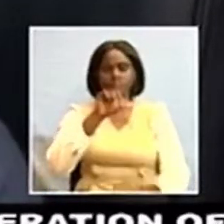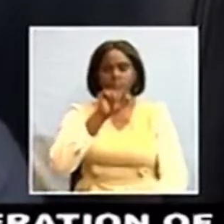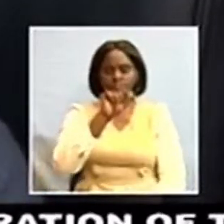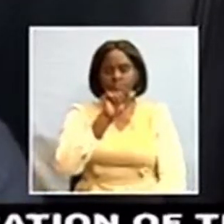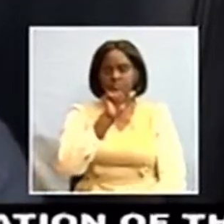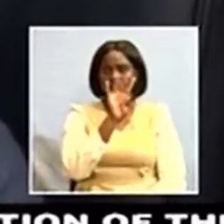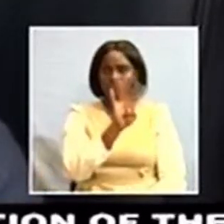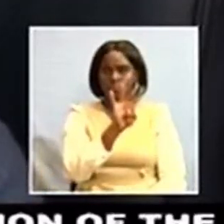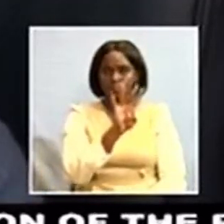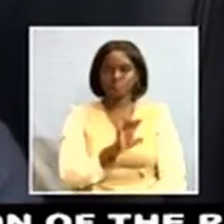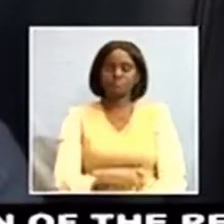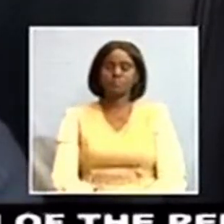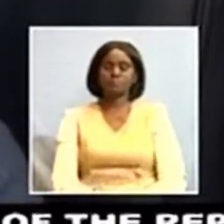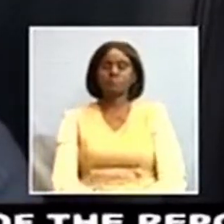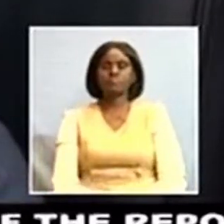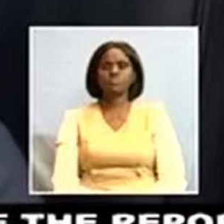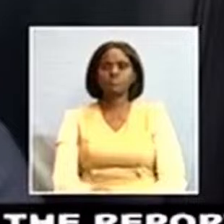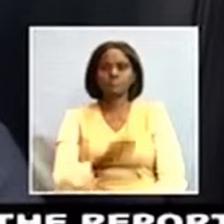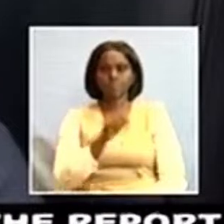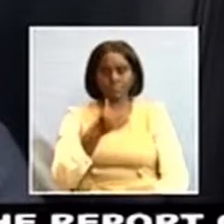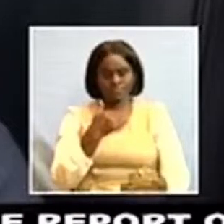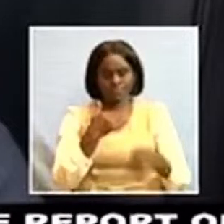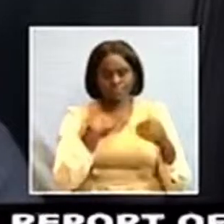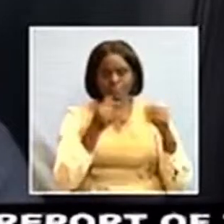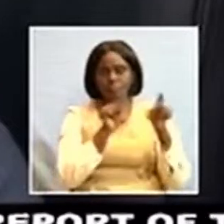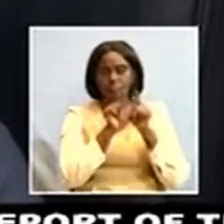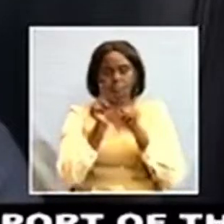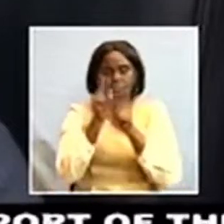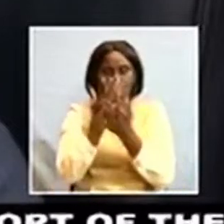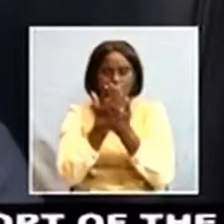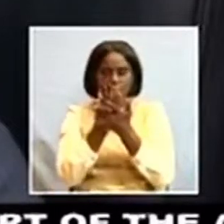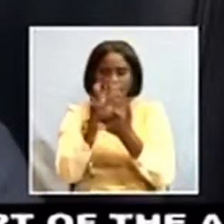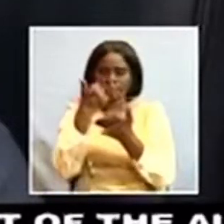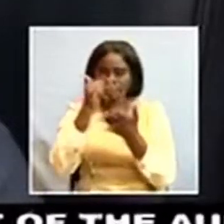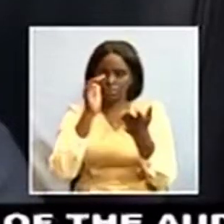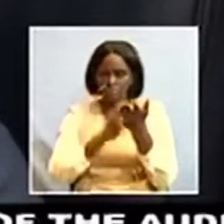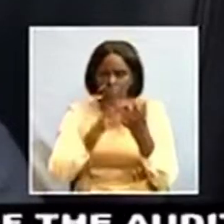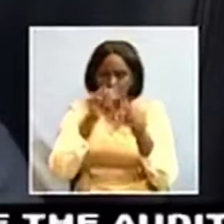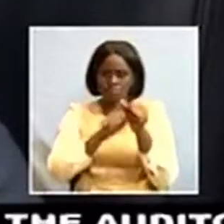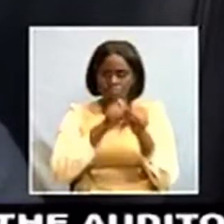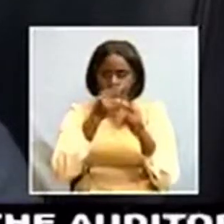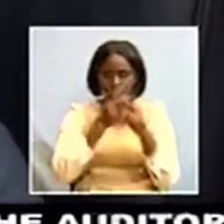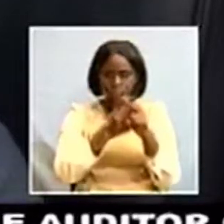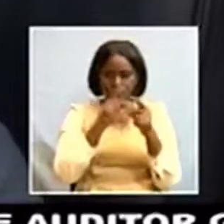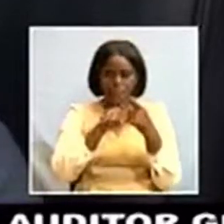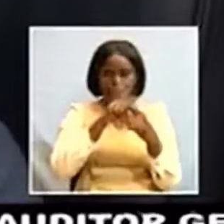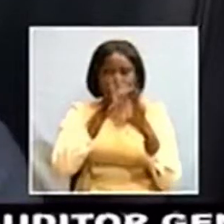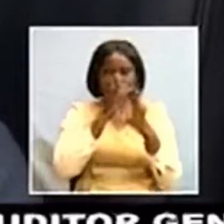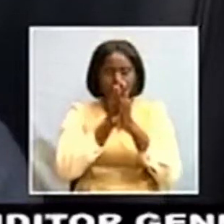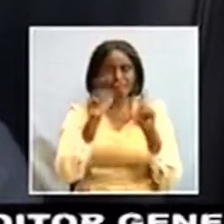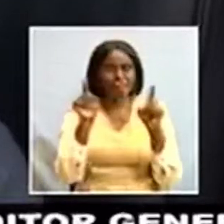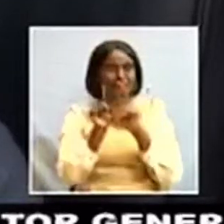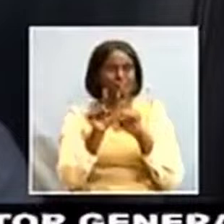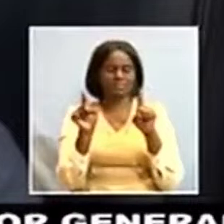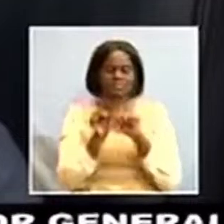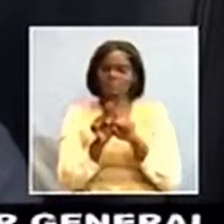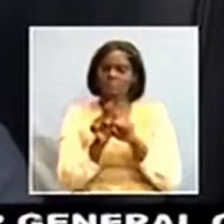2024. They are also proposing a 10,000 every month towards the same.